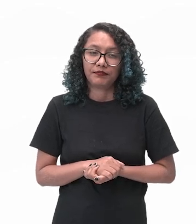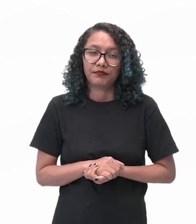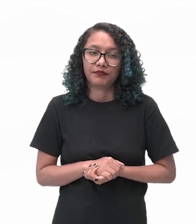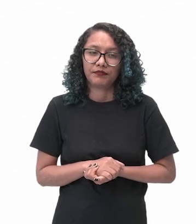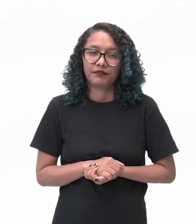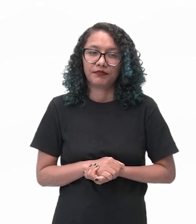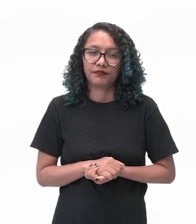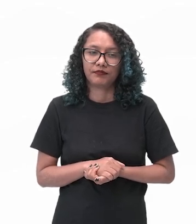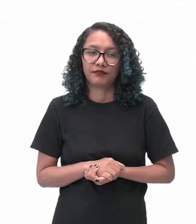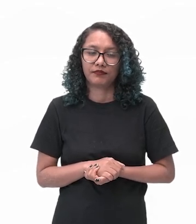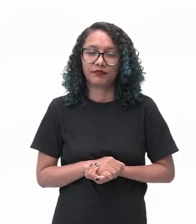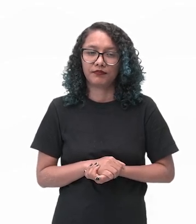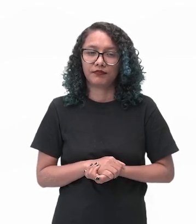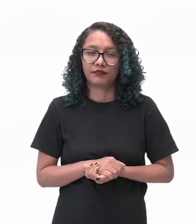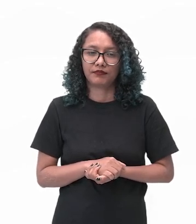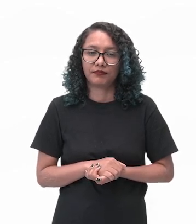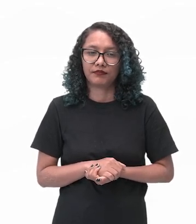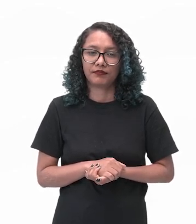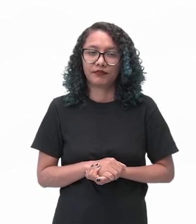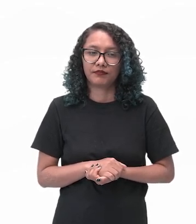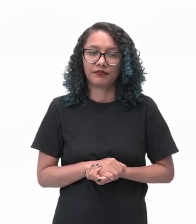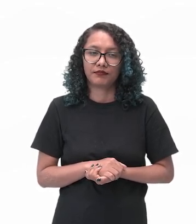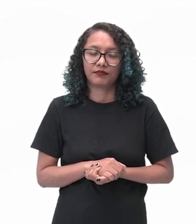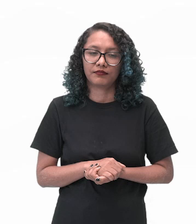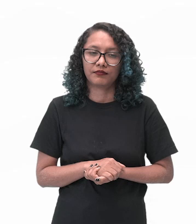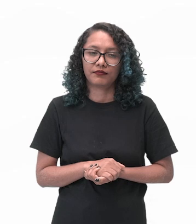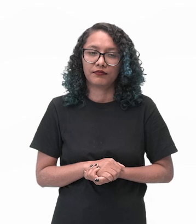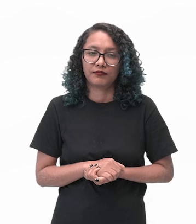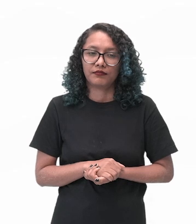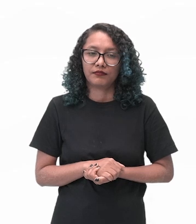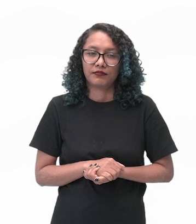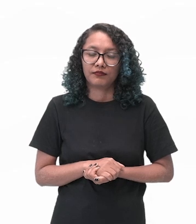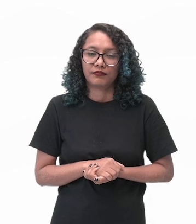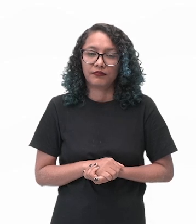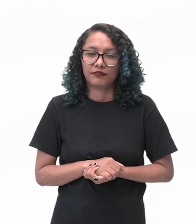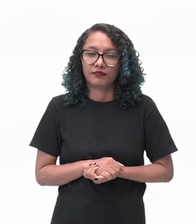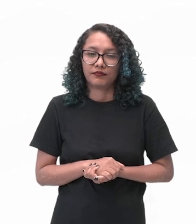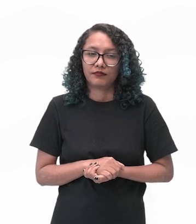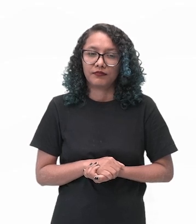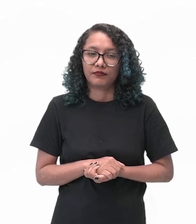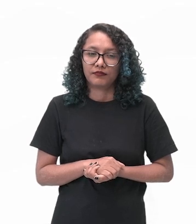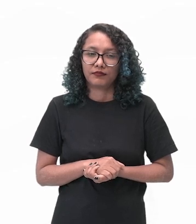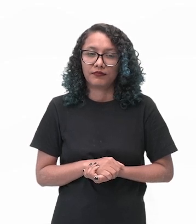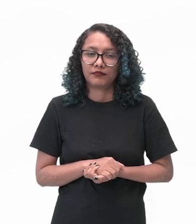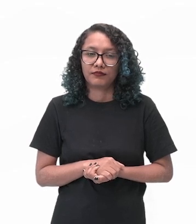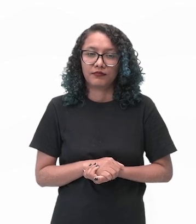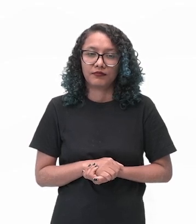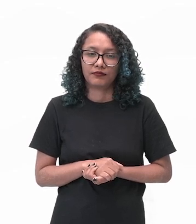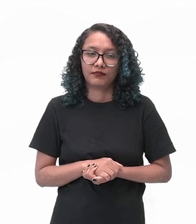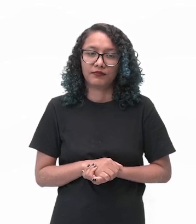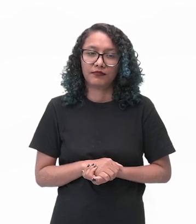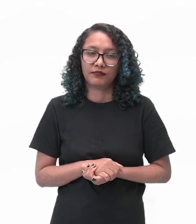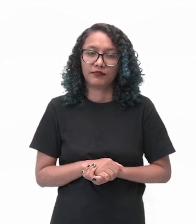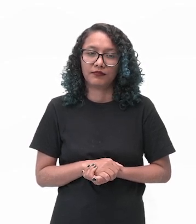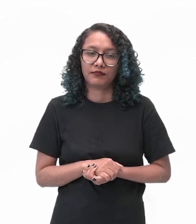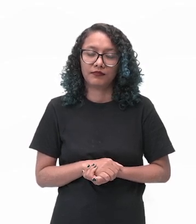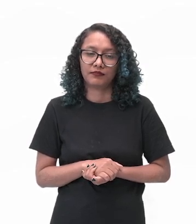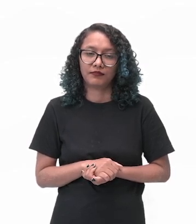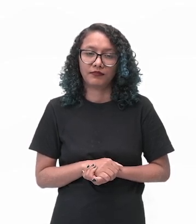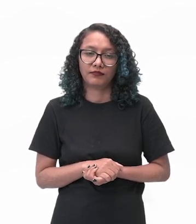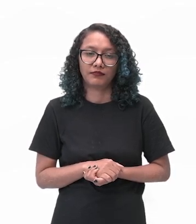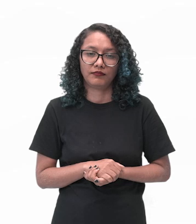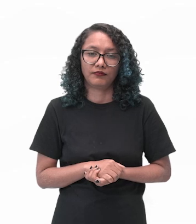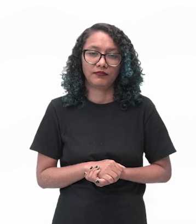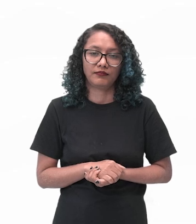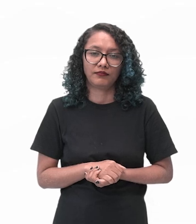increased deforestation and loss of biodiversity. The rights of indigenous communities